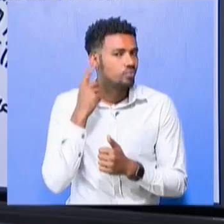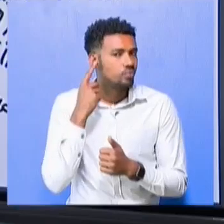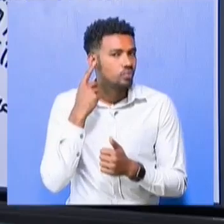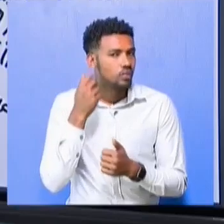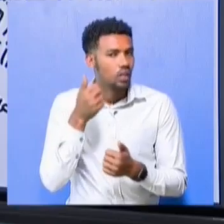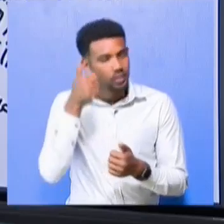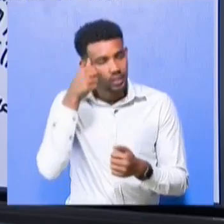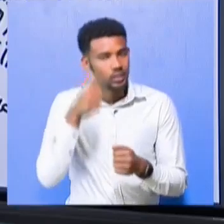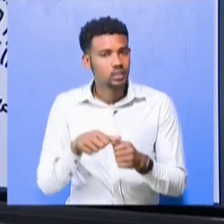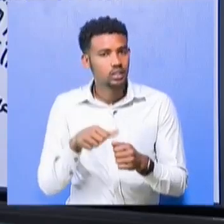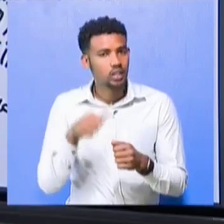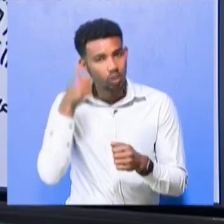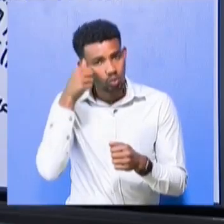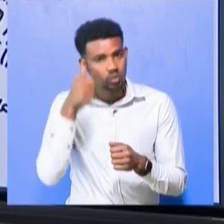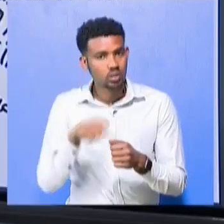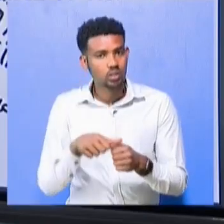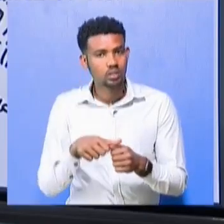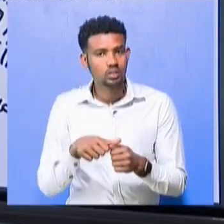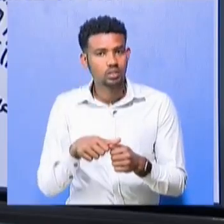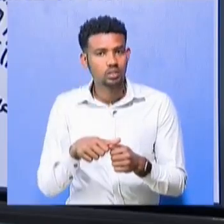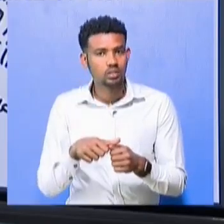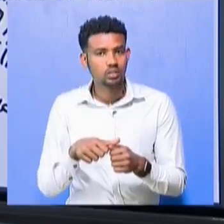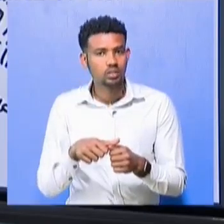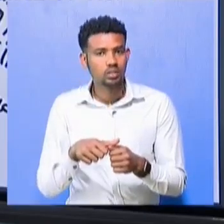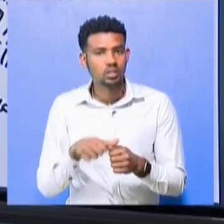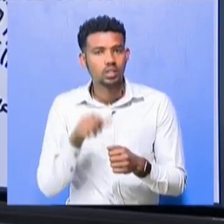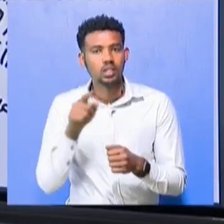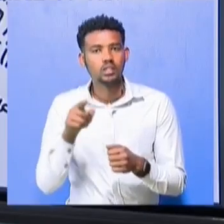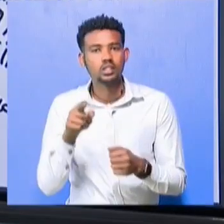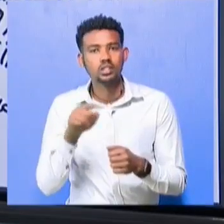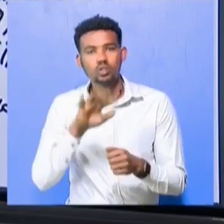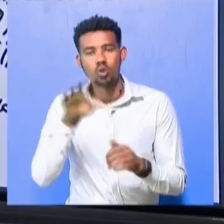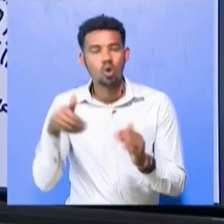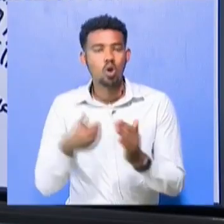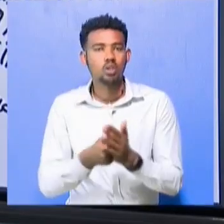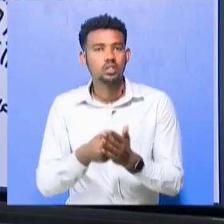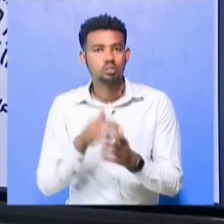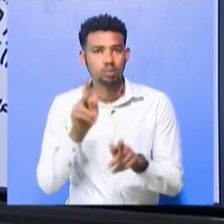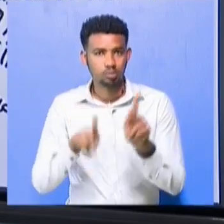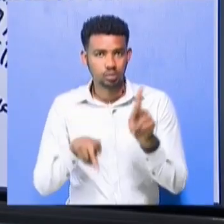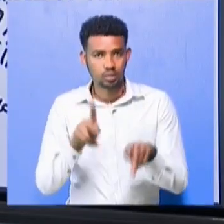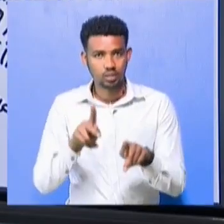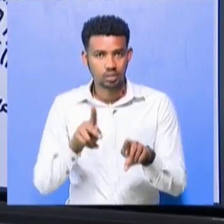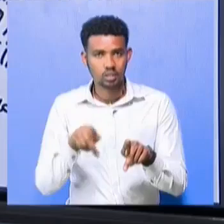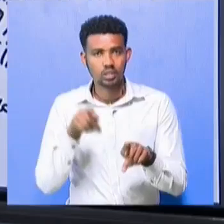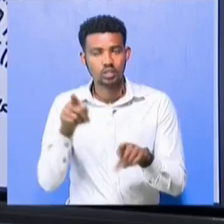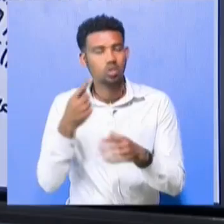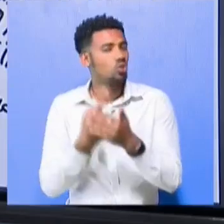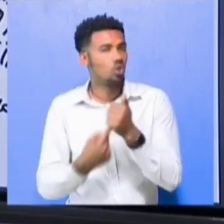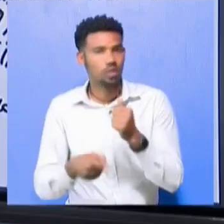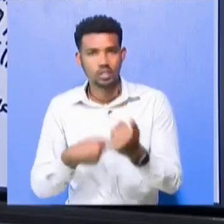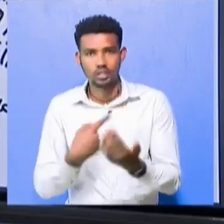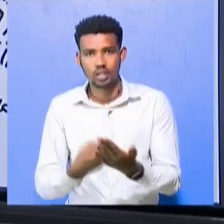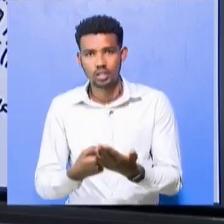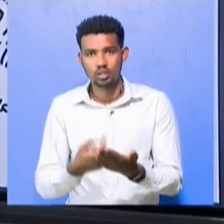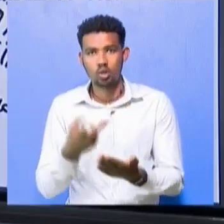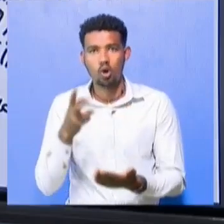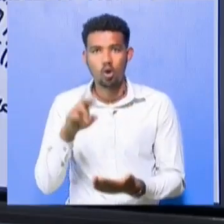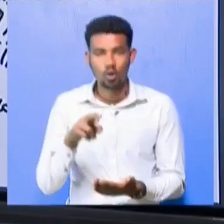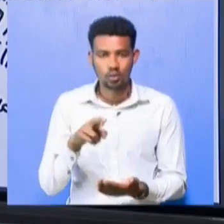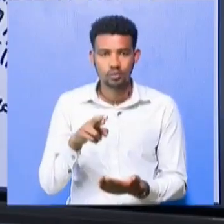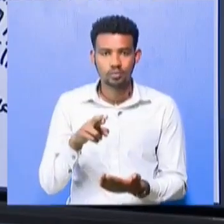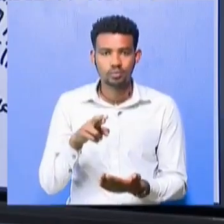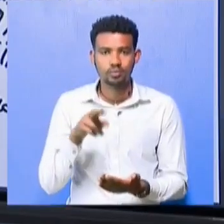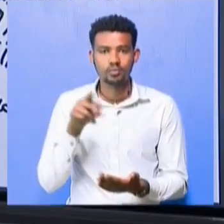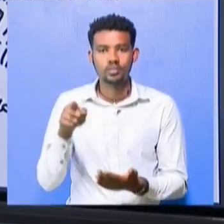notice attentively. So it concerns all the people. It's not only that, or you